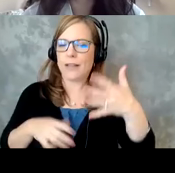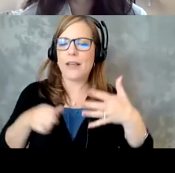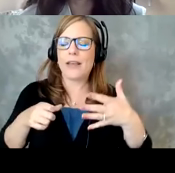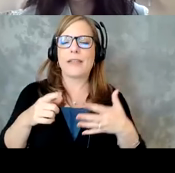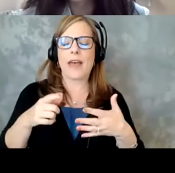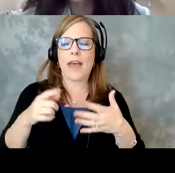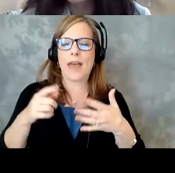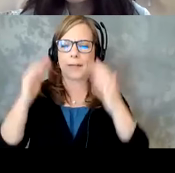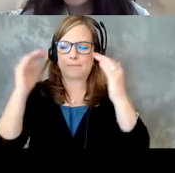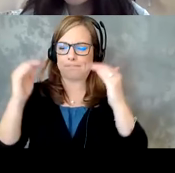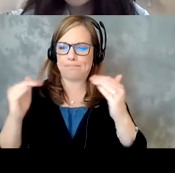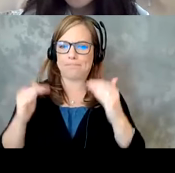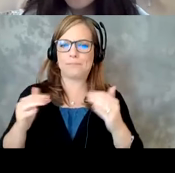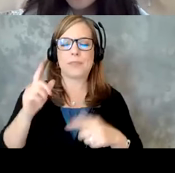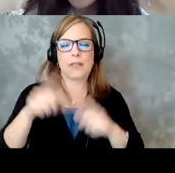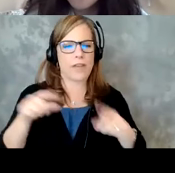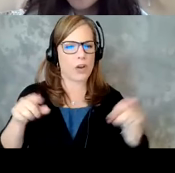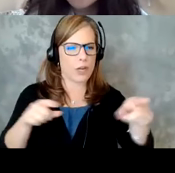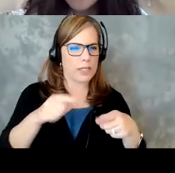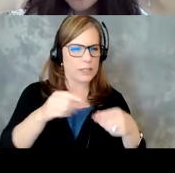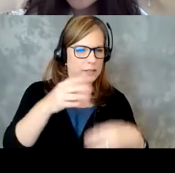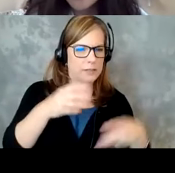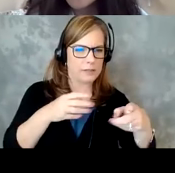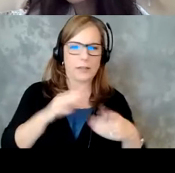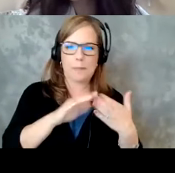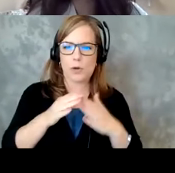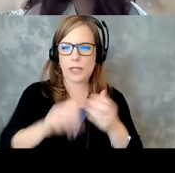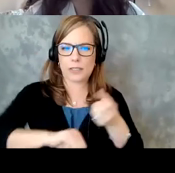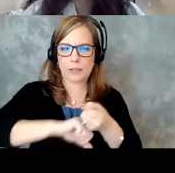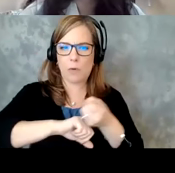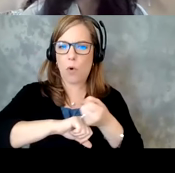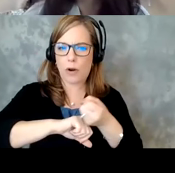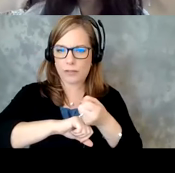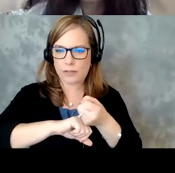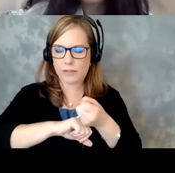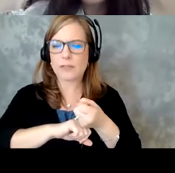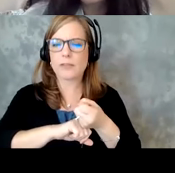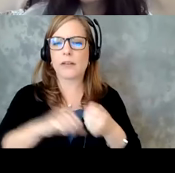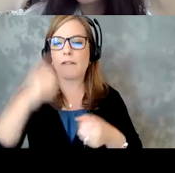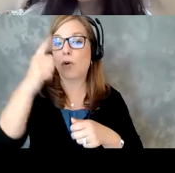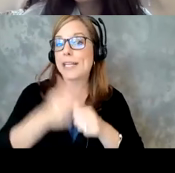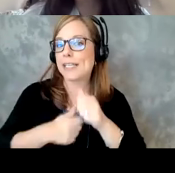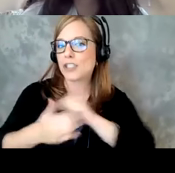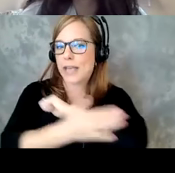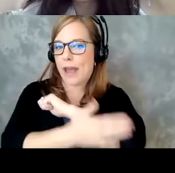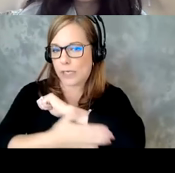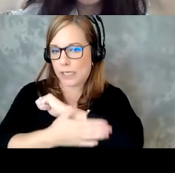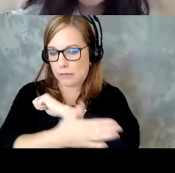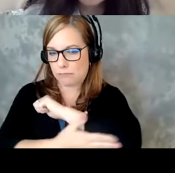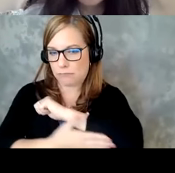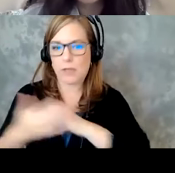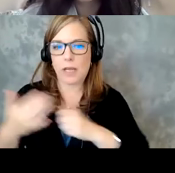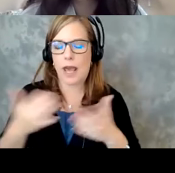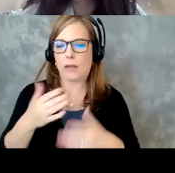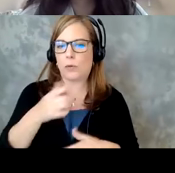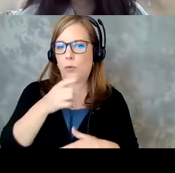of the various community supports that are offered by each of our managed care plans by county. And we do intend on updating this list with